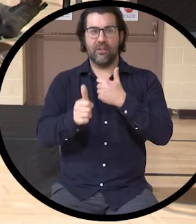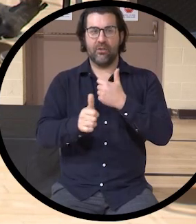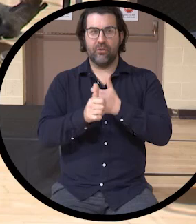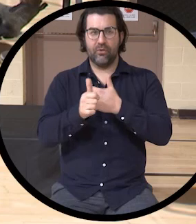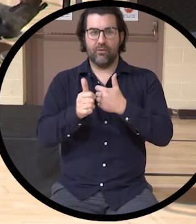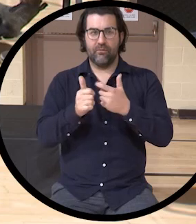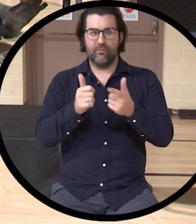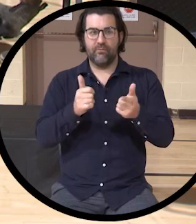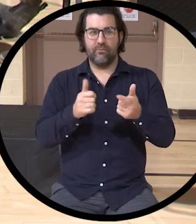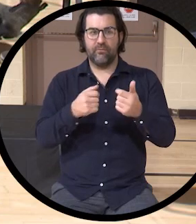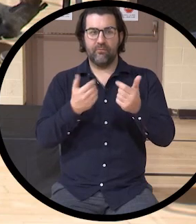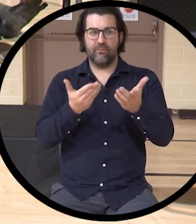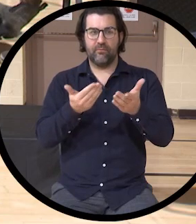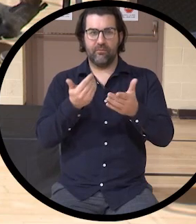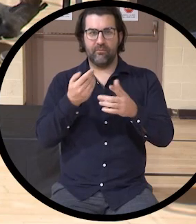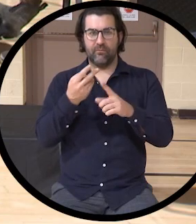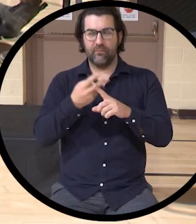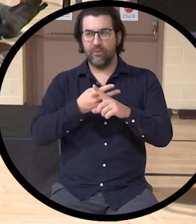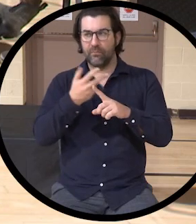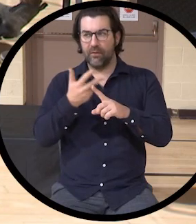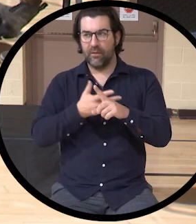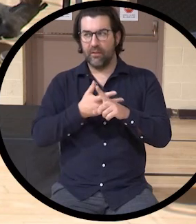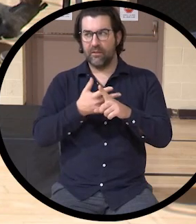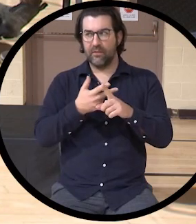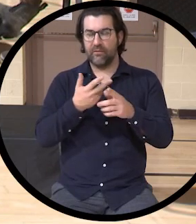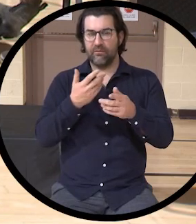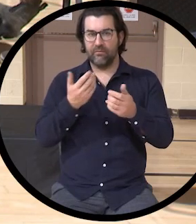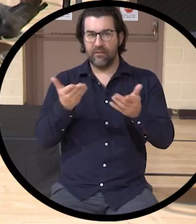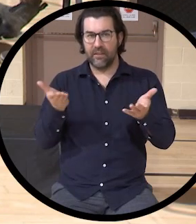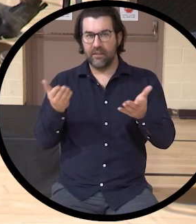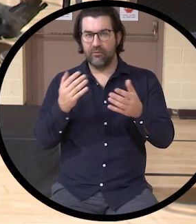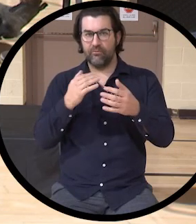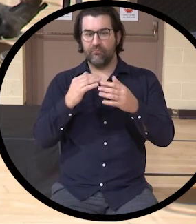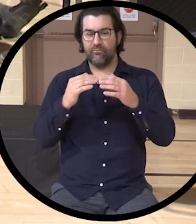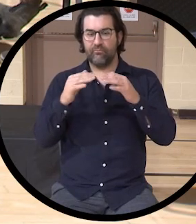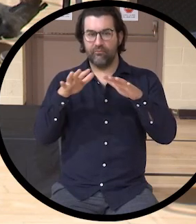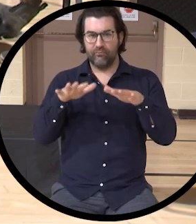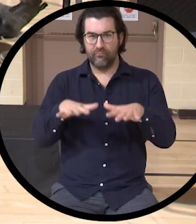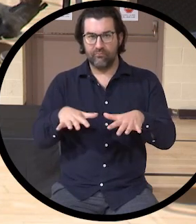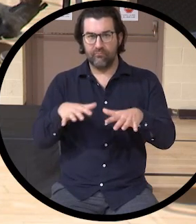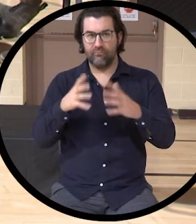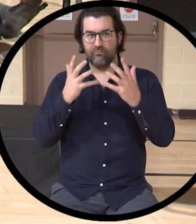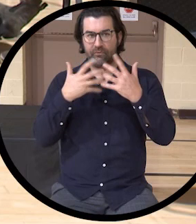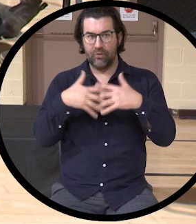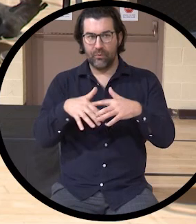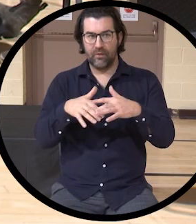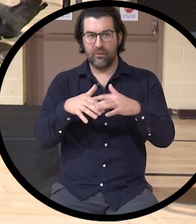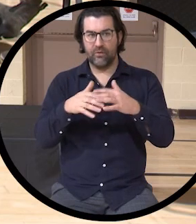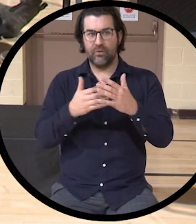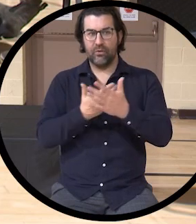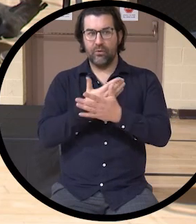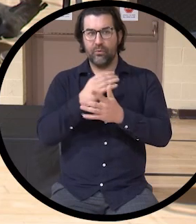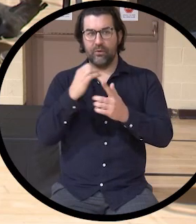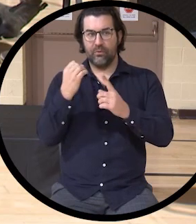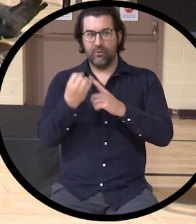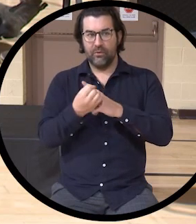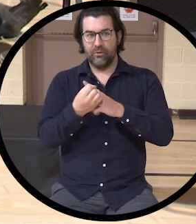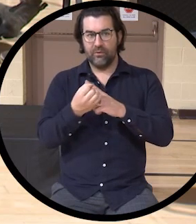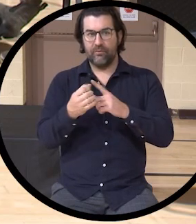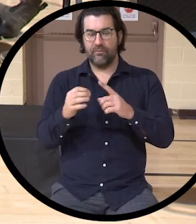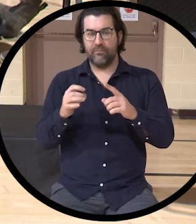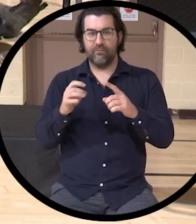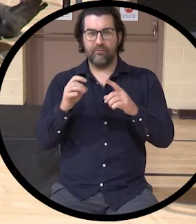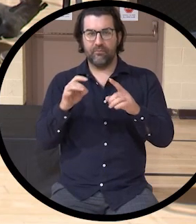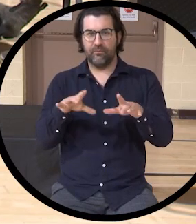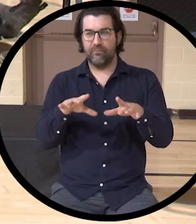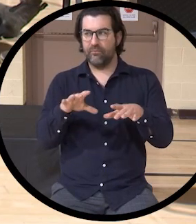usually will give like a few months for things to kind of regulate and people to acclimate to the new conditions, and then we'll deploy